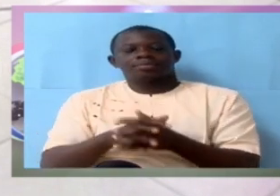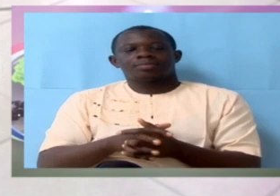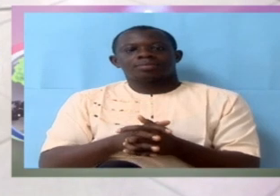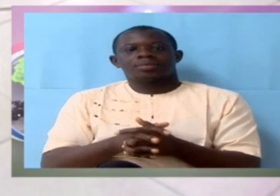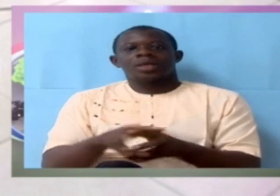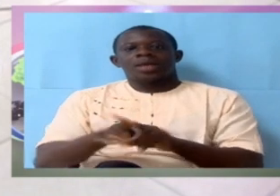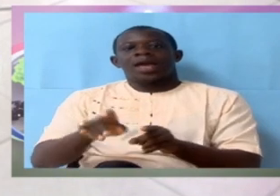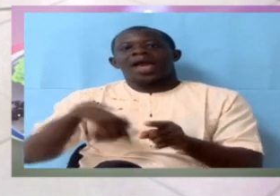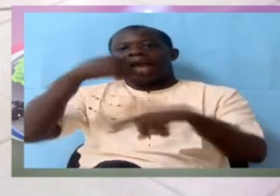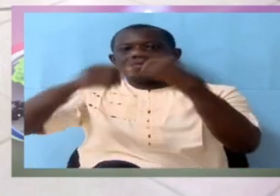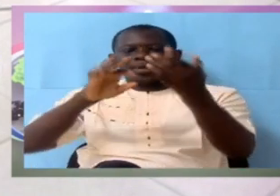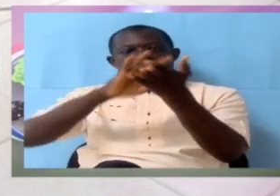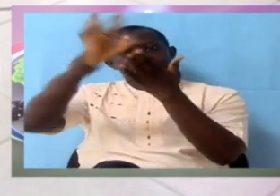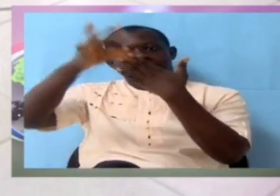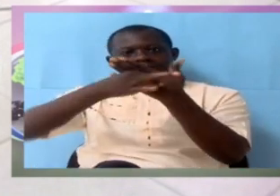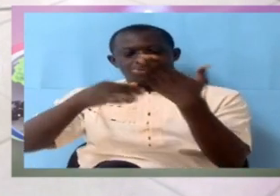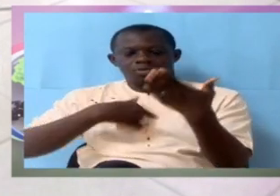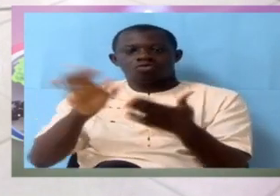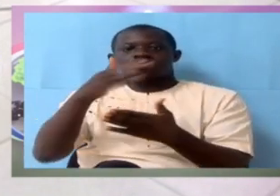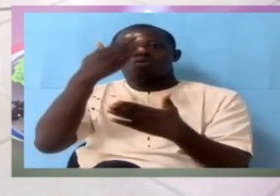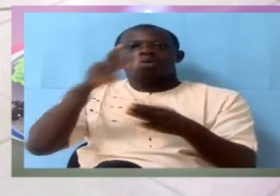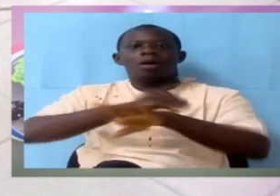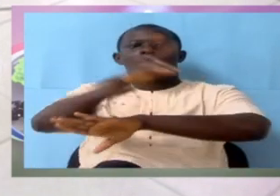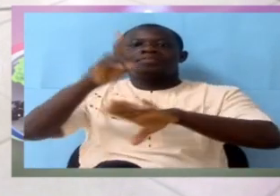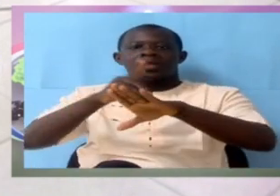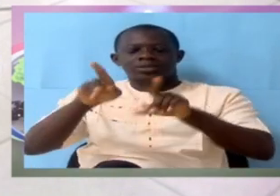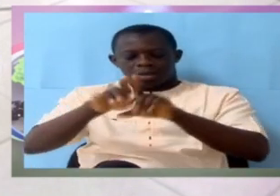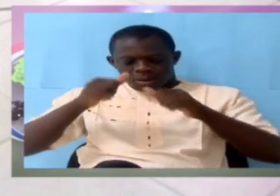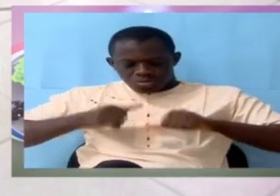They then referred me to go to the massage center.